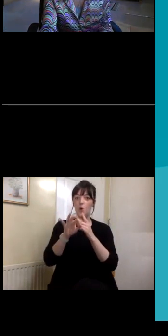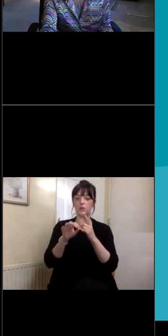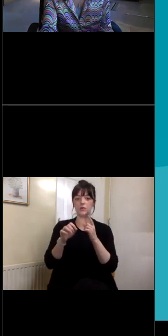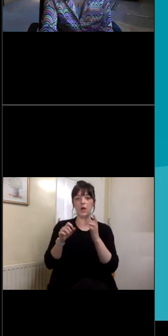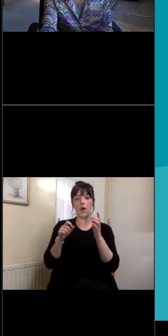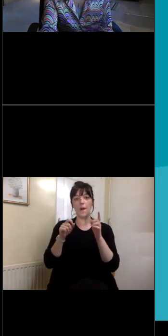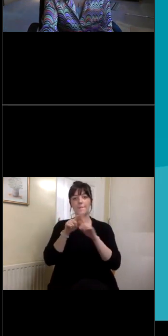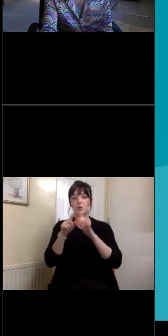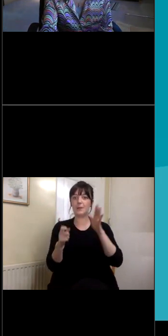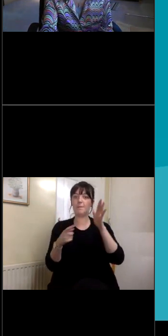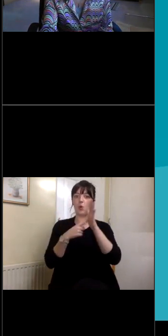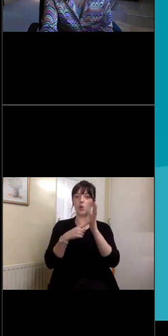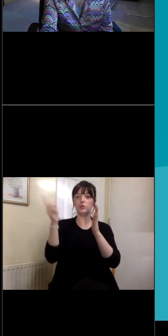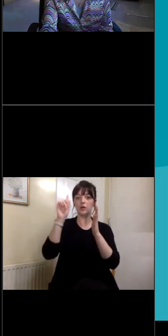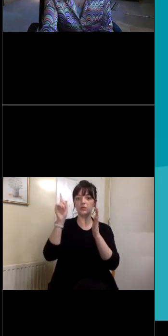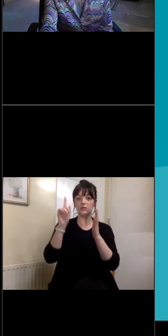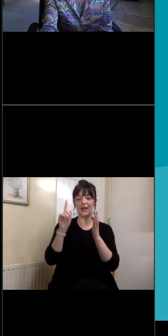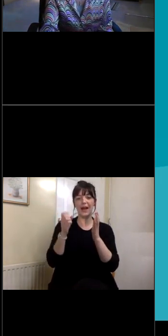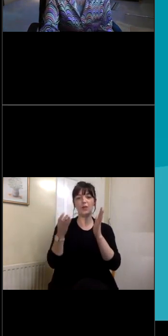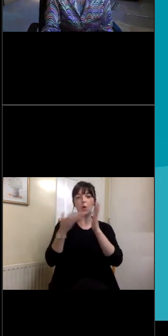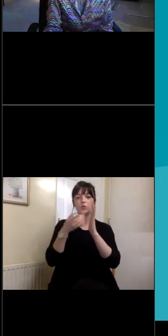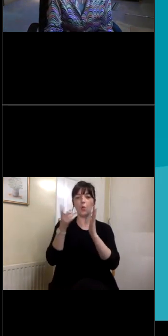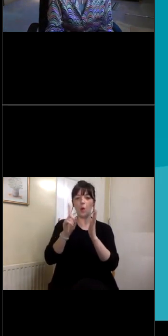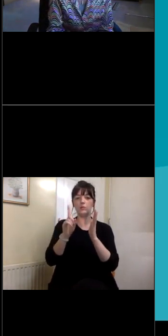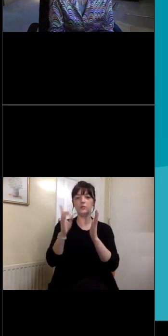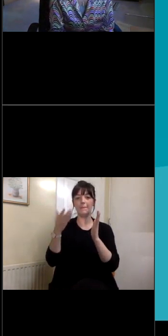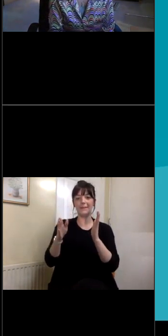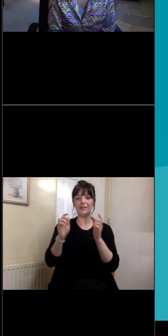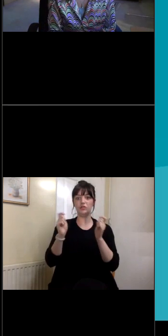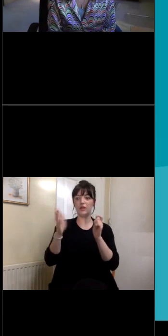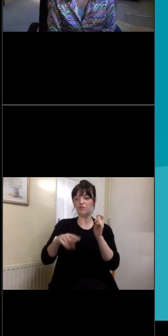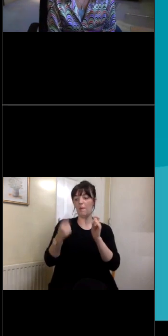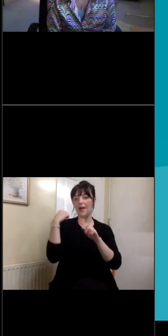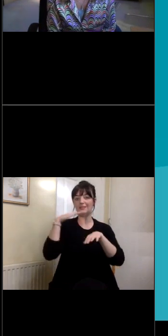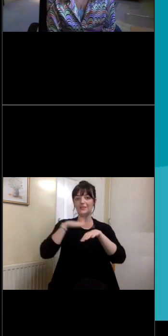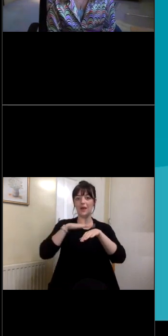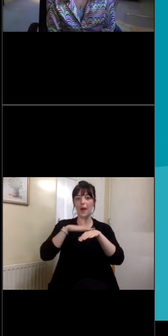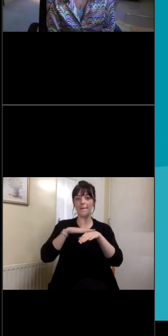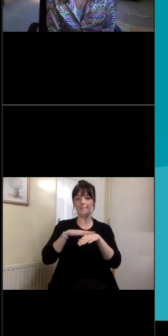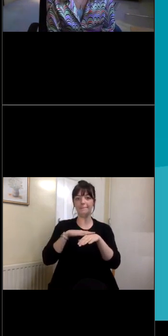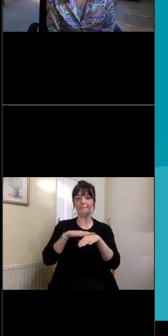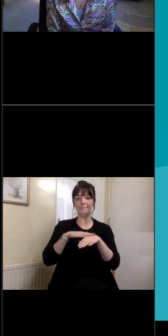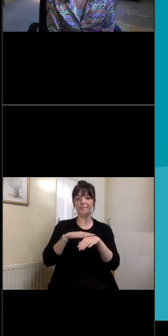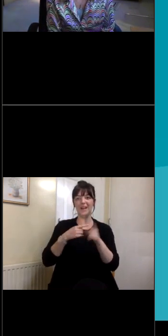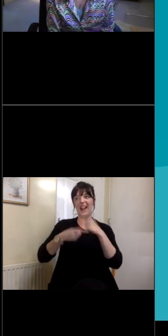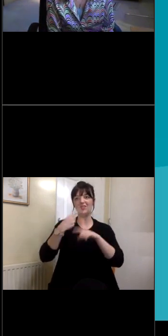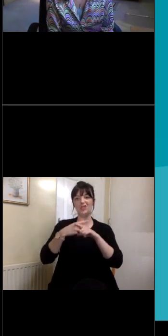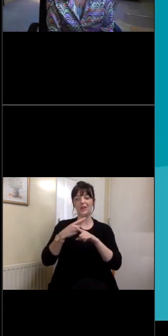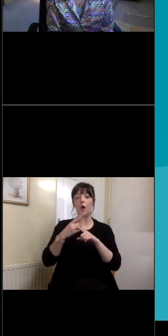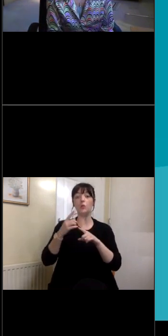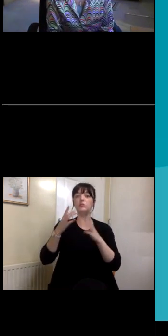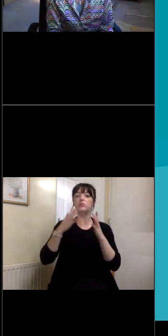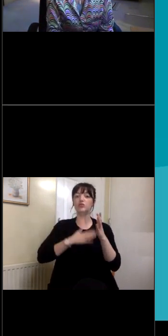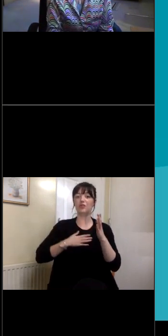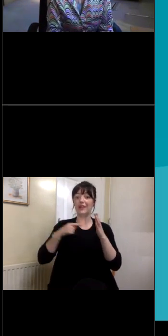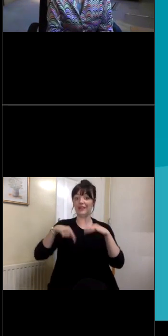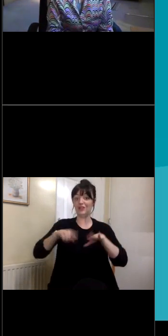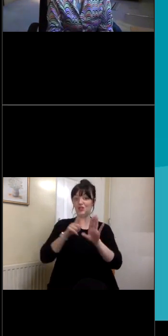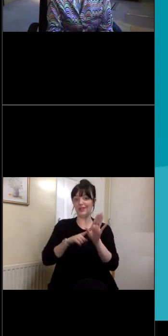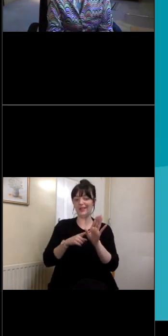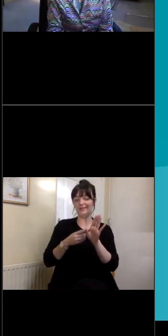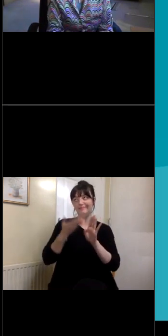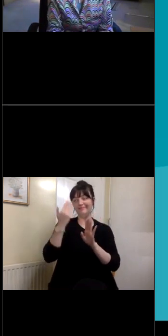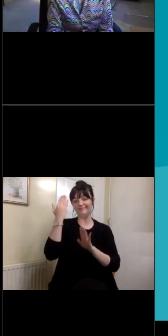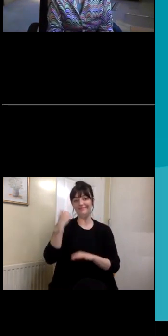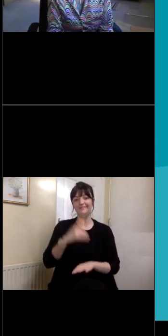more notable refinements made to our proposals since our supplementary consultation earlier on this year. So